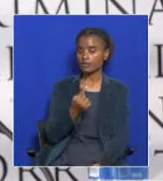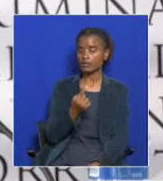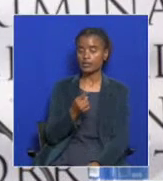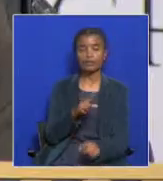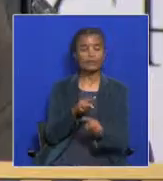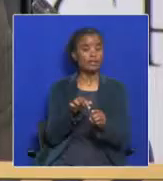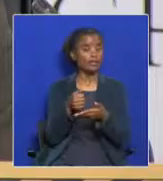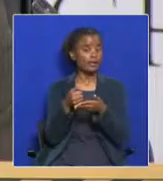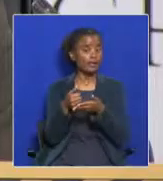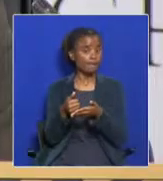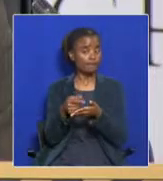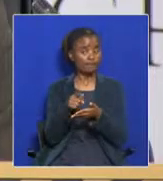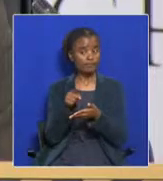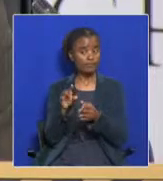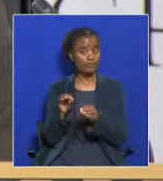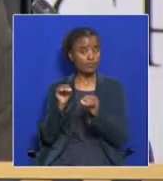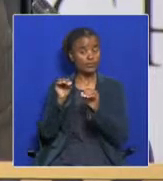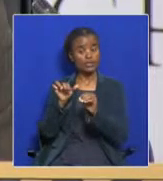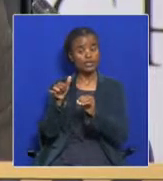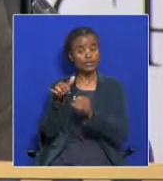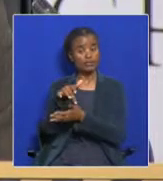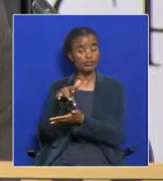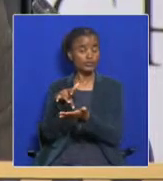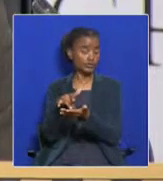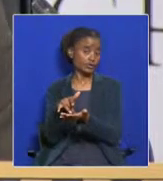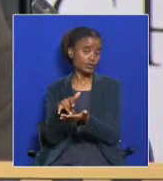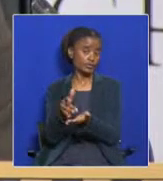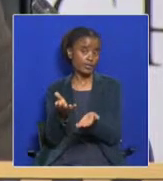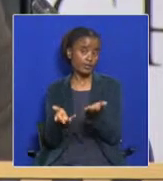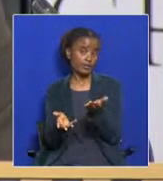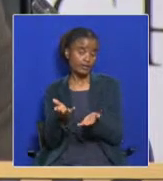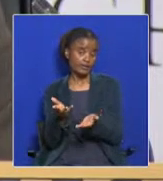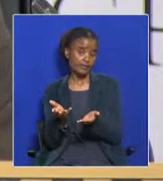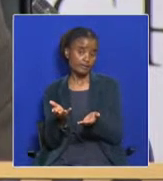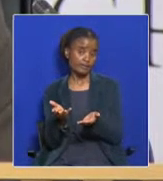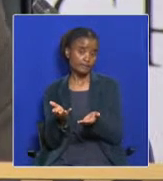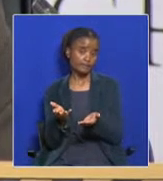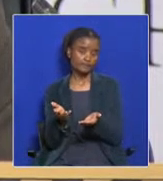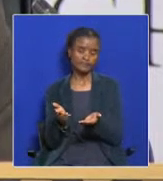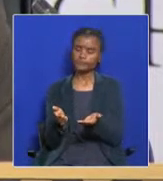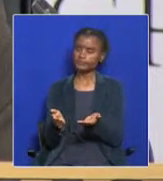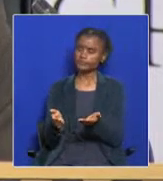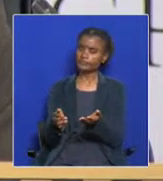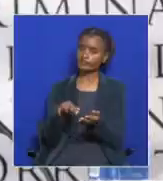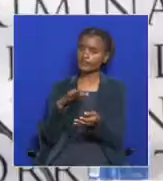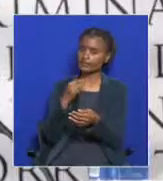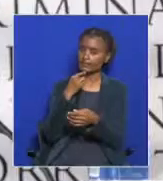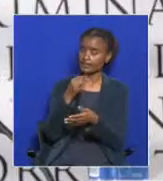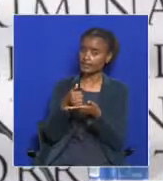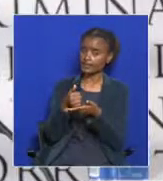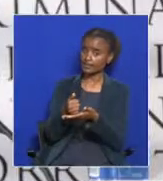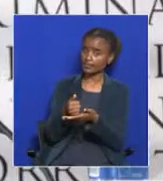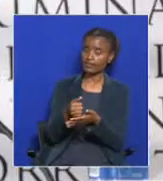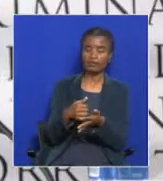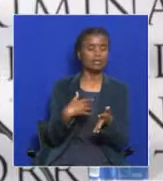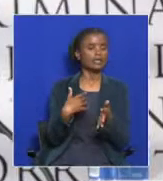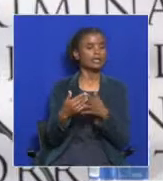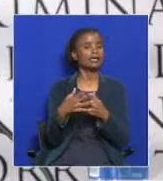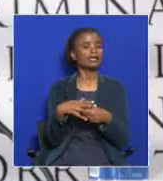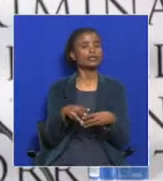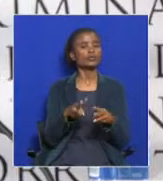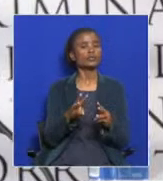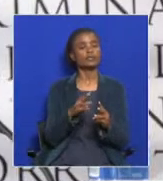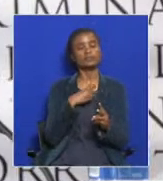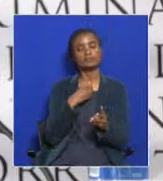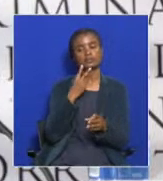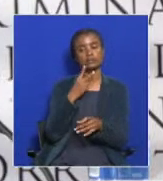other positions, perhaps, or? When you say assist him, Commissioner? However, whether to establish why he wasn't promoted and if it's